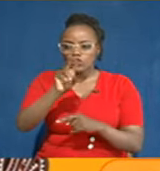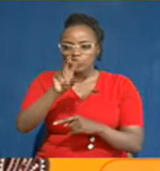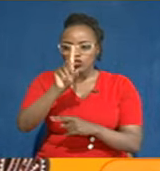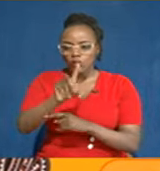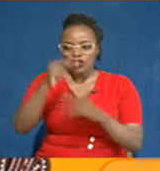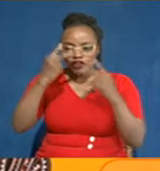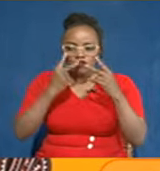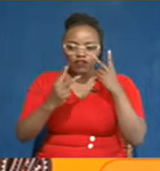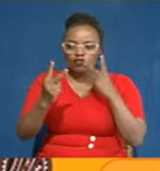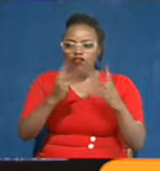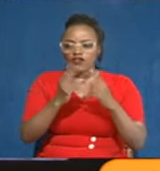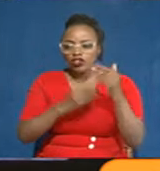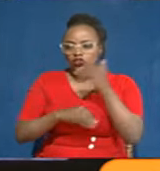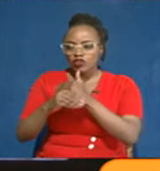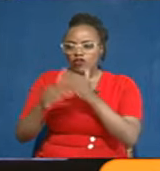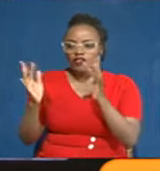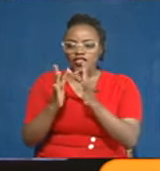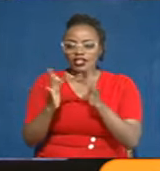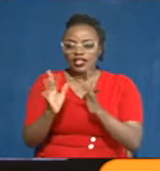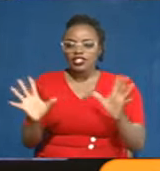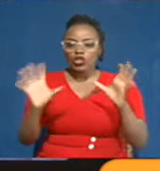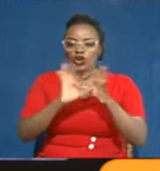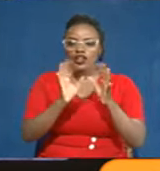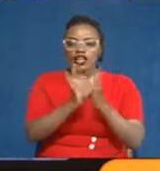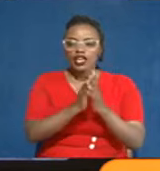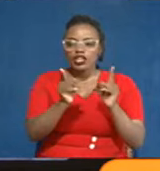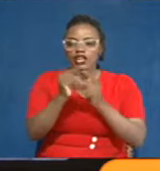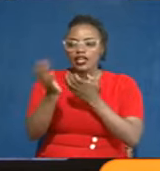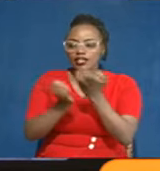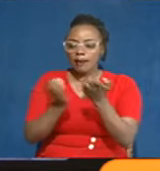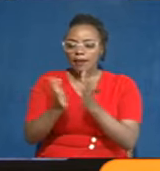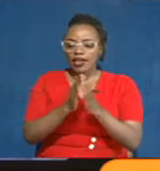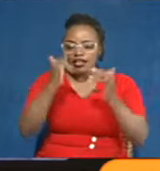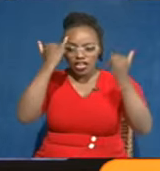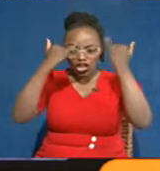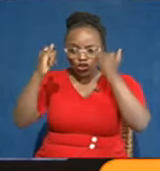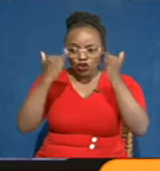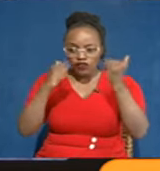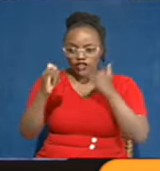a view to improve internet connectivity, entrepreneurship,